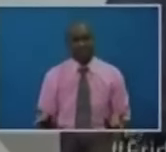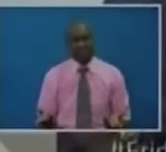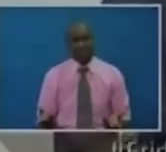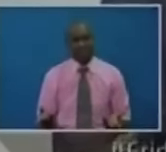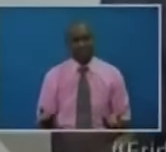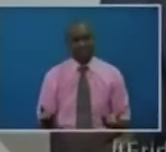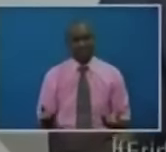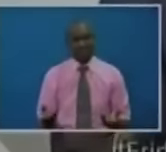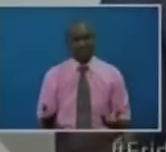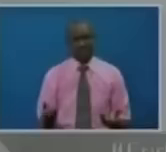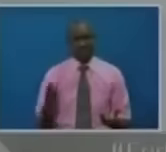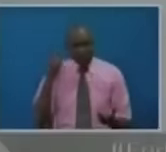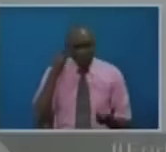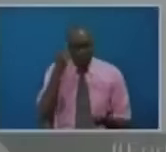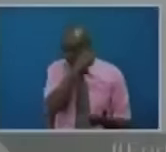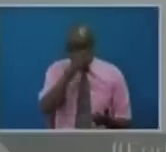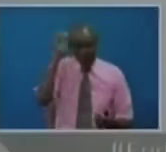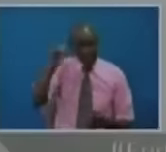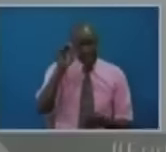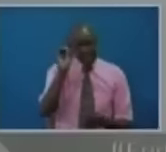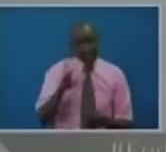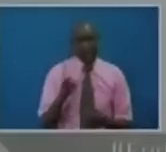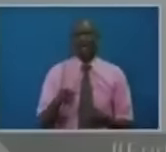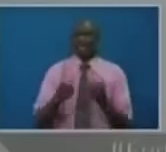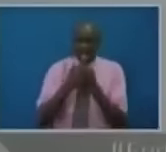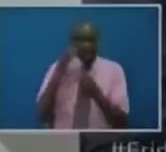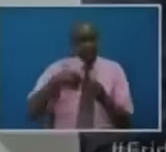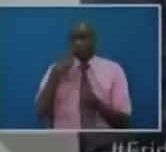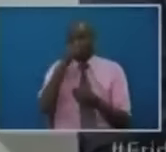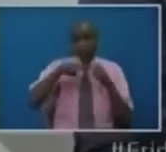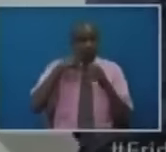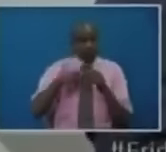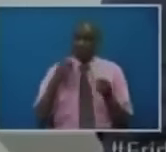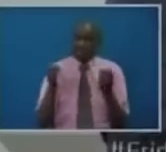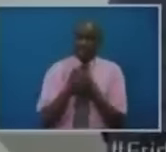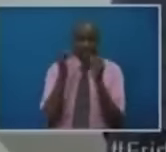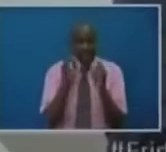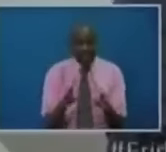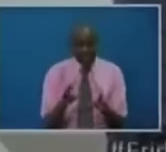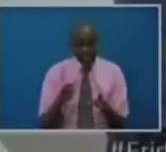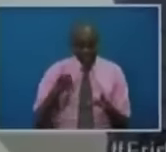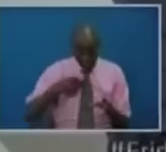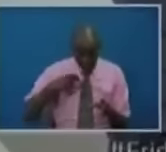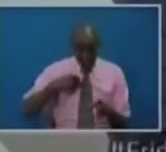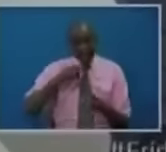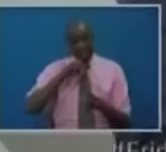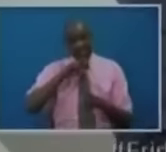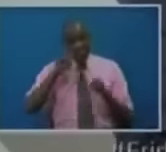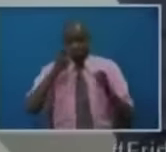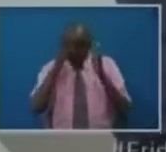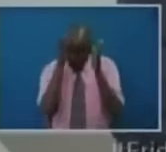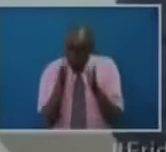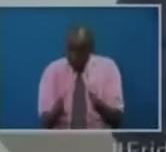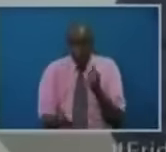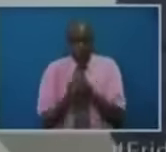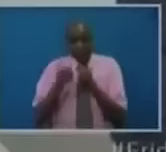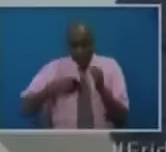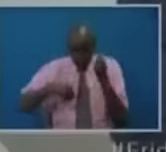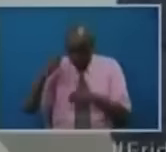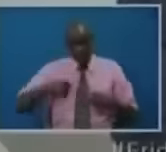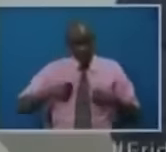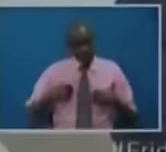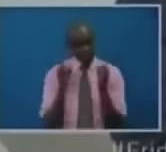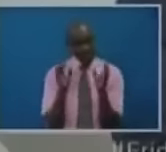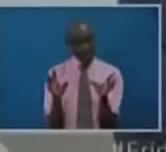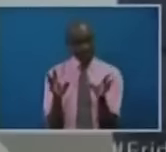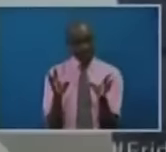jeez. You get what I mean? That's so profound. So I don't care what people say about me. I didn't go to look for somebody to help me buy this suit. Mm-hmm.